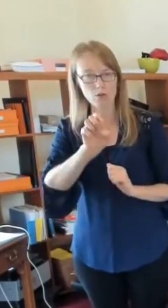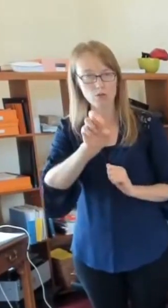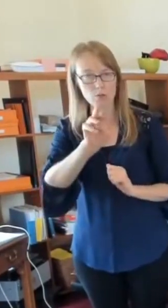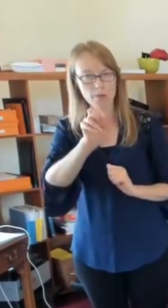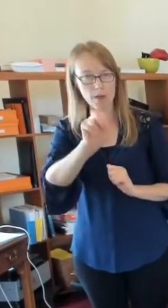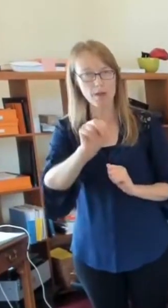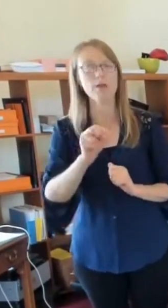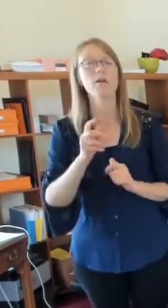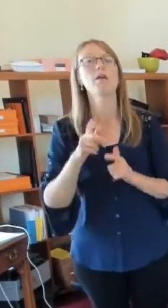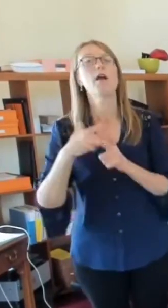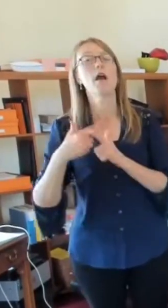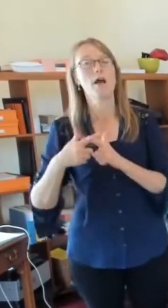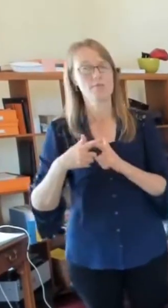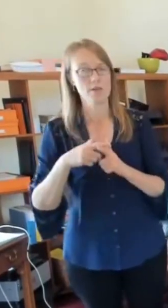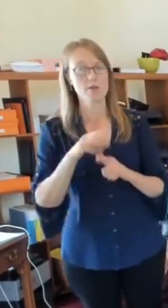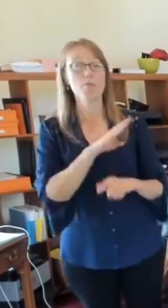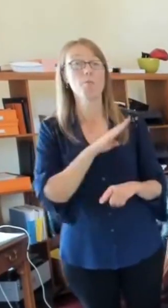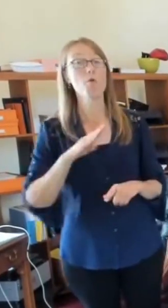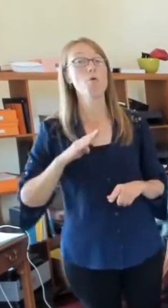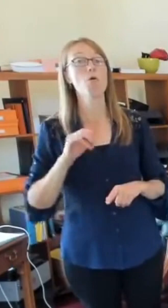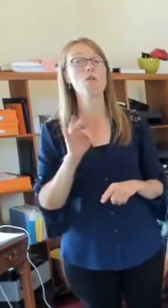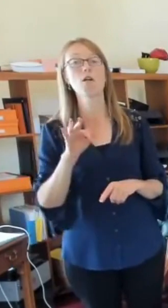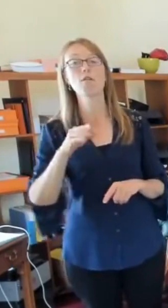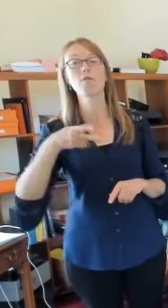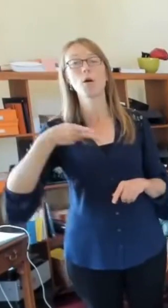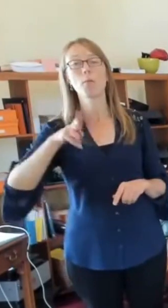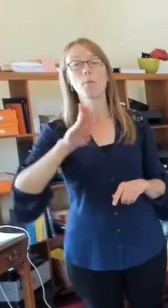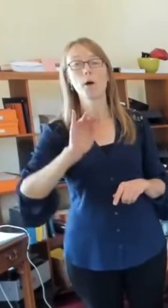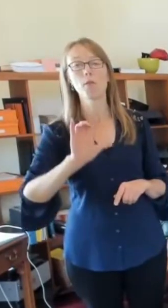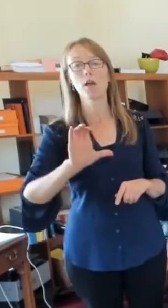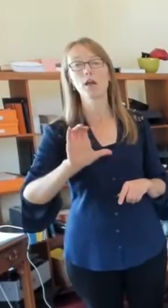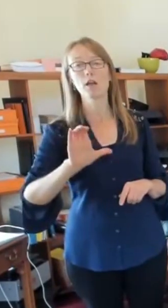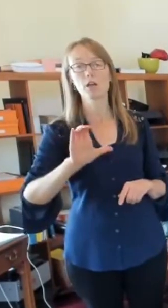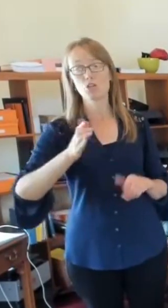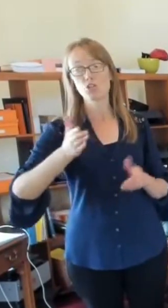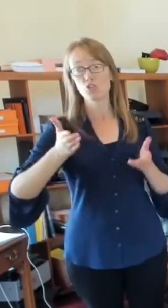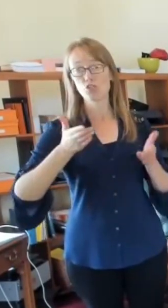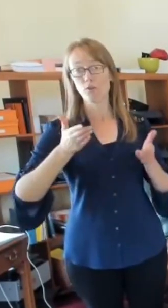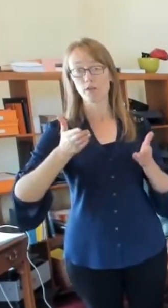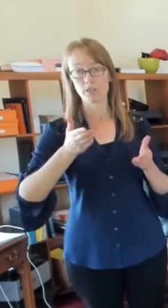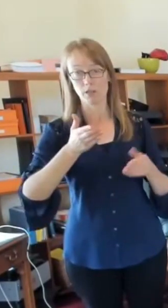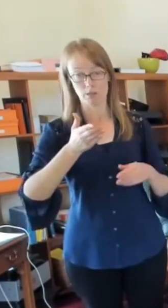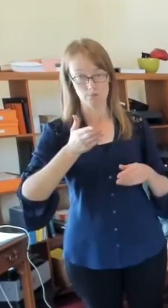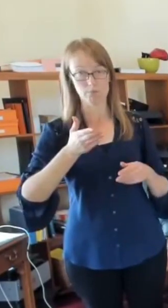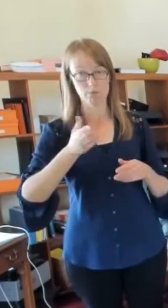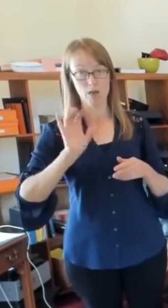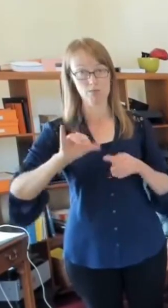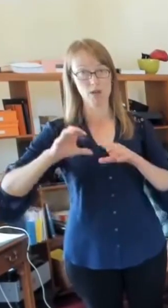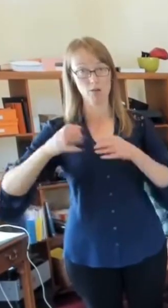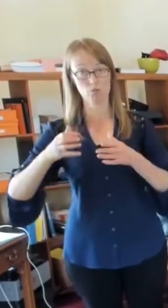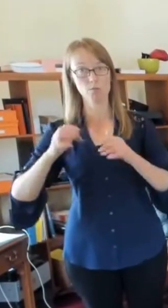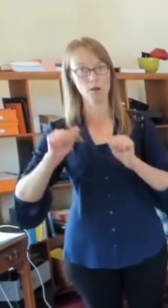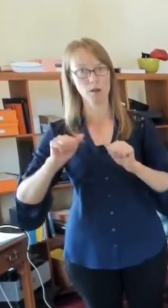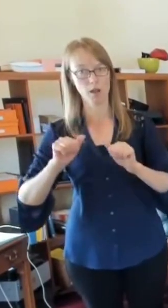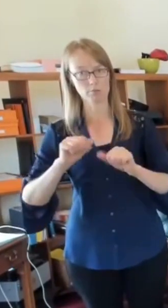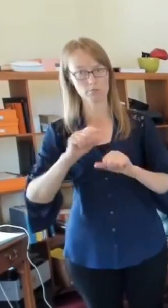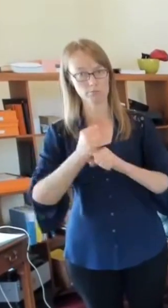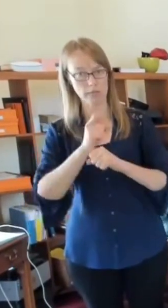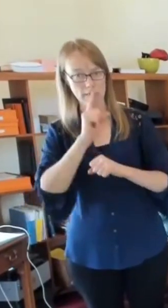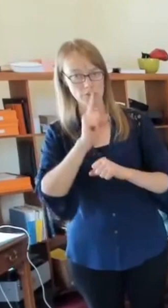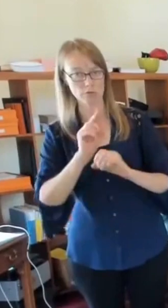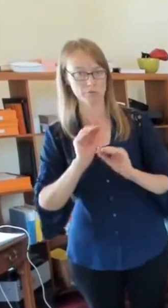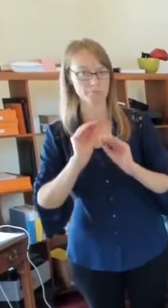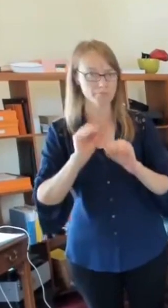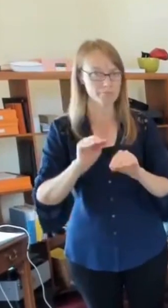Service. Question from Jenna Mayer. How long are the changes downtown in terms of the closed streets, restricted